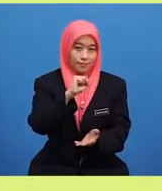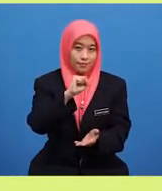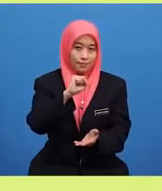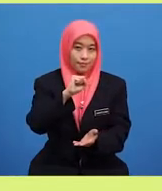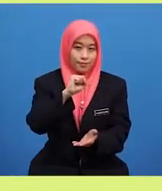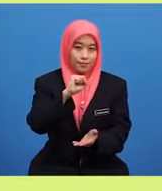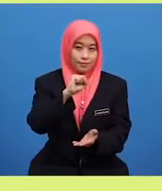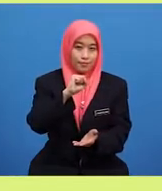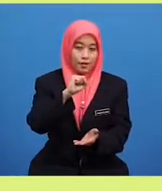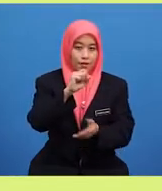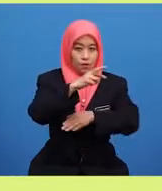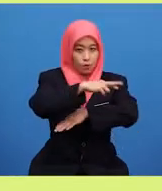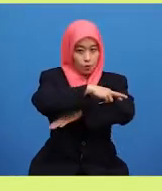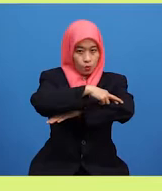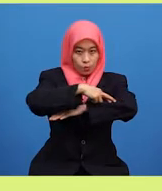ruler,